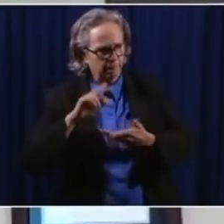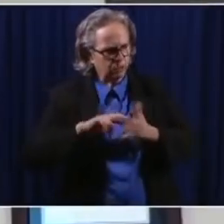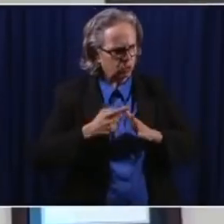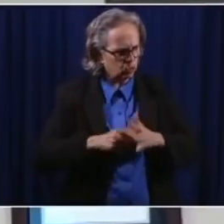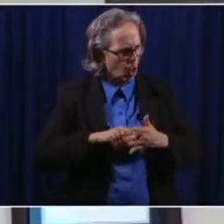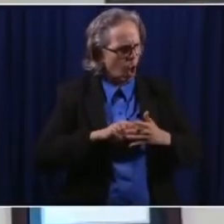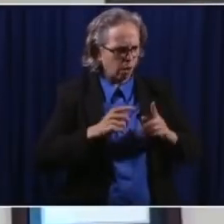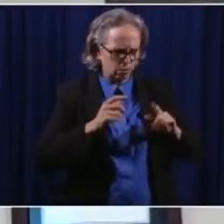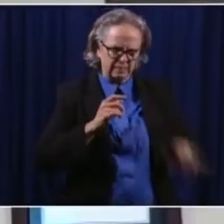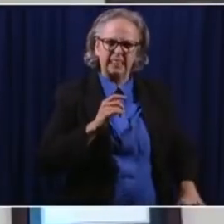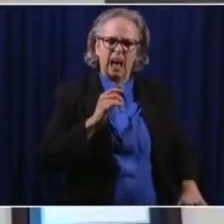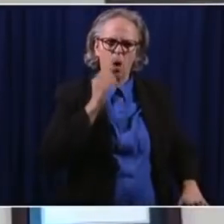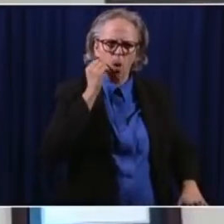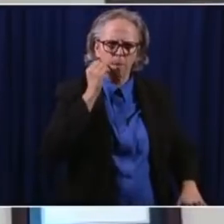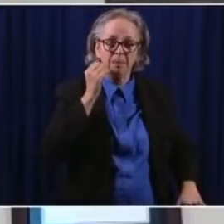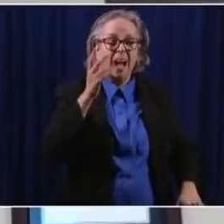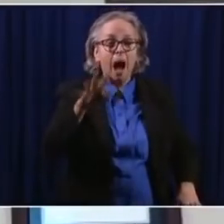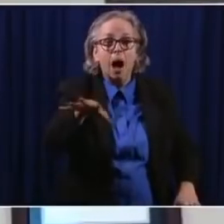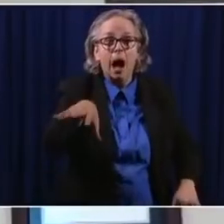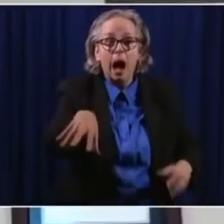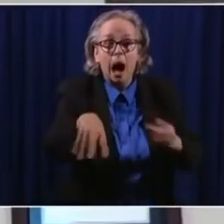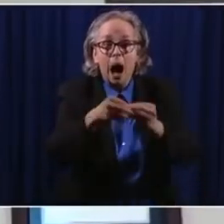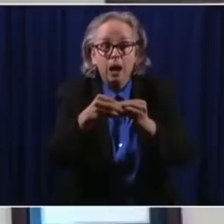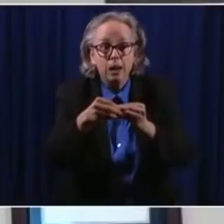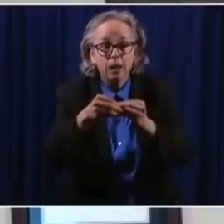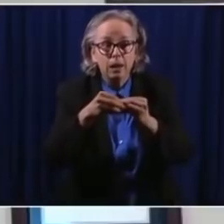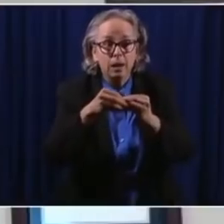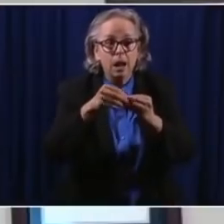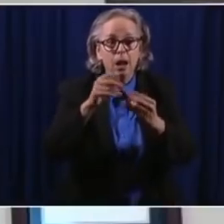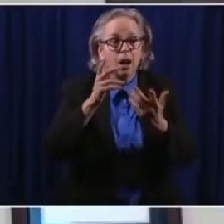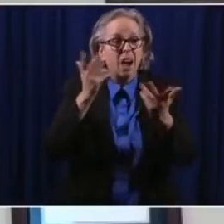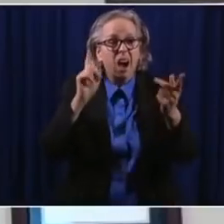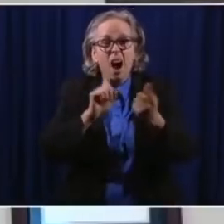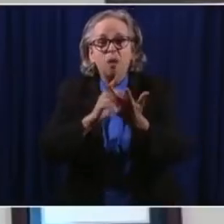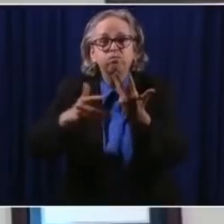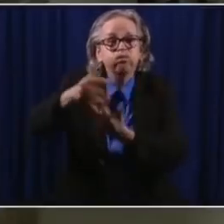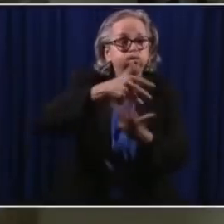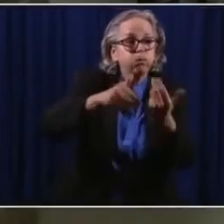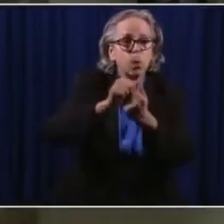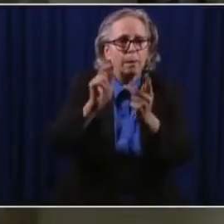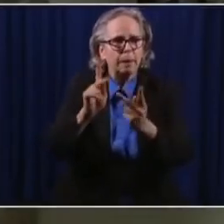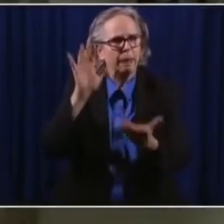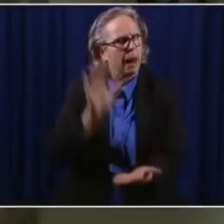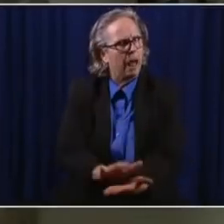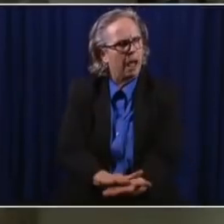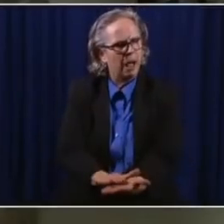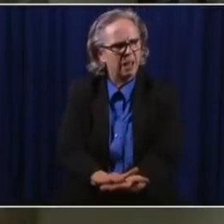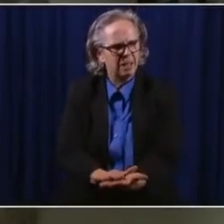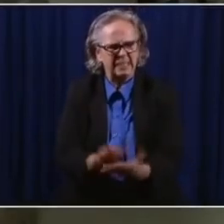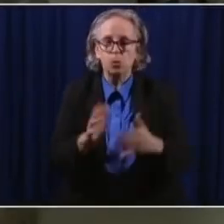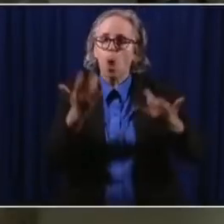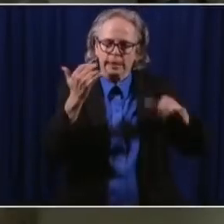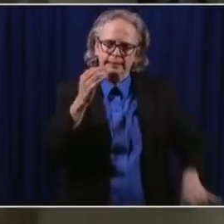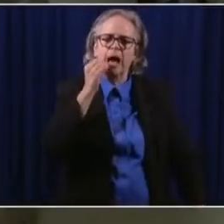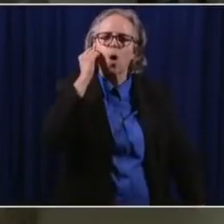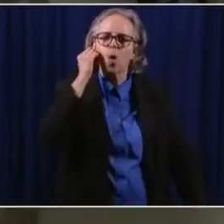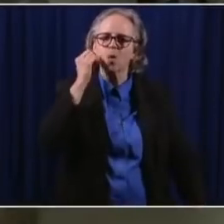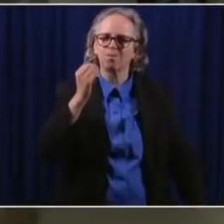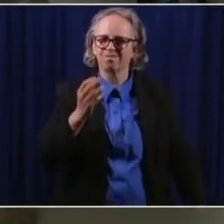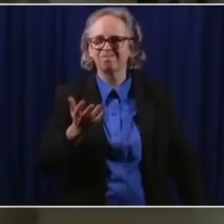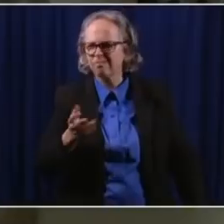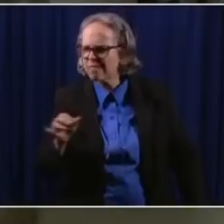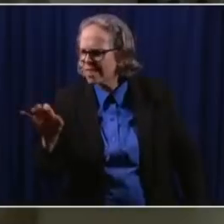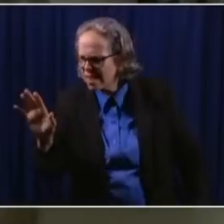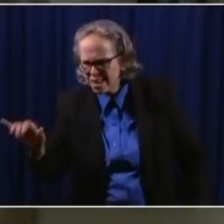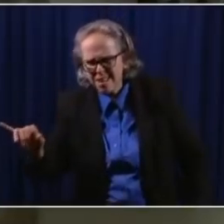contacts very small if you're staying home and away from other people. So we're part of the way in this. We're not quite sure how